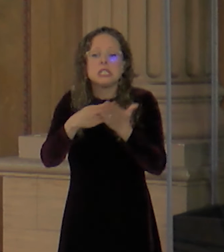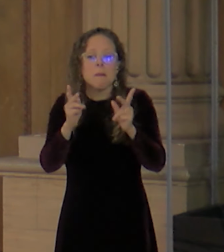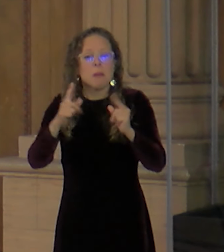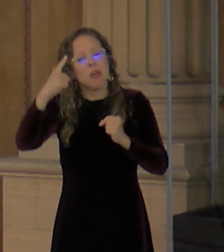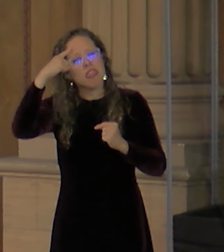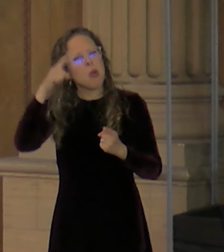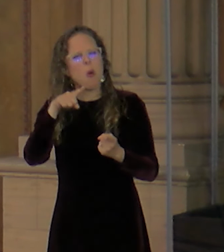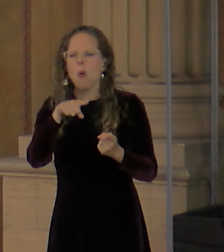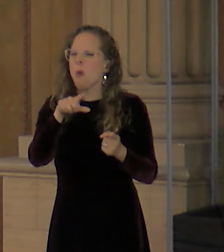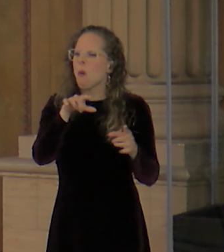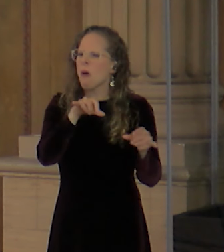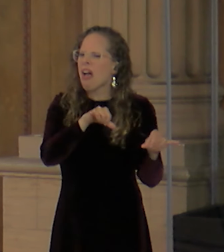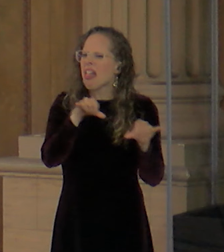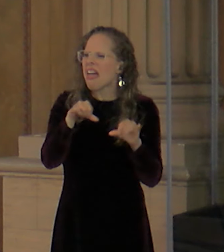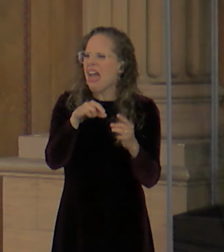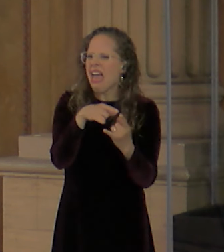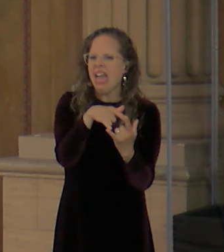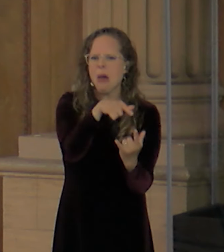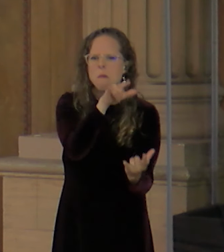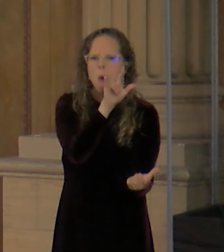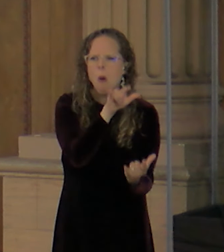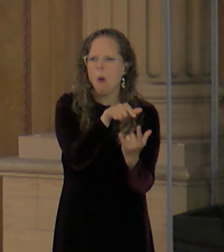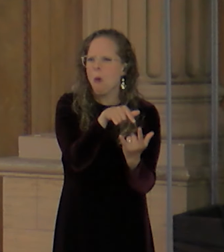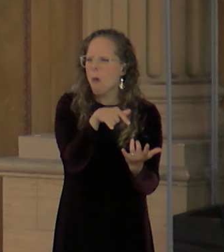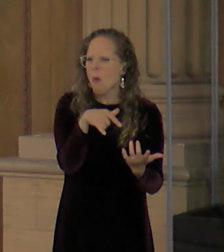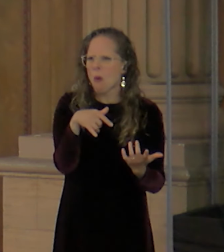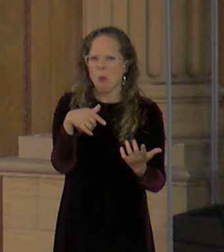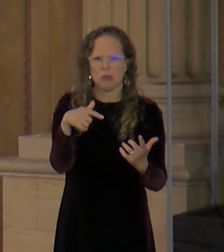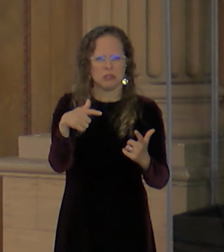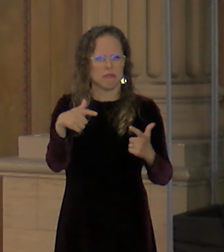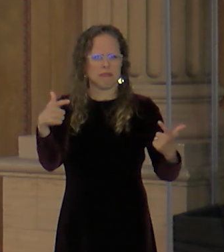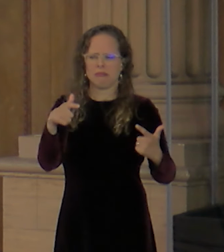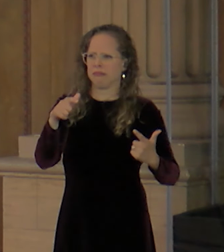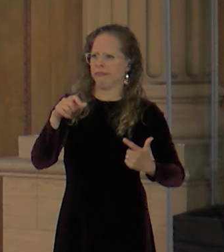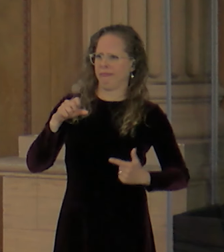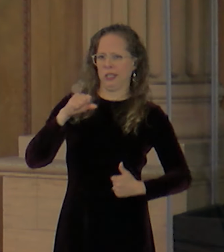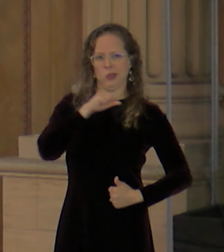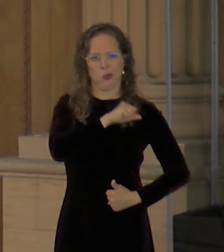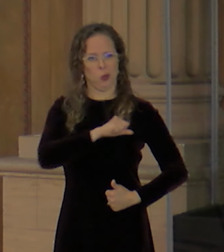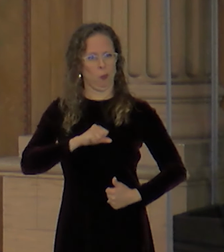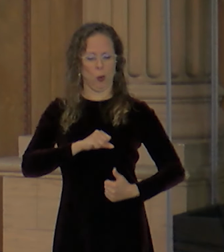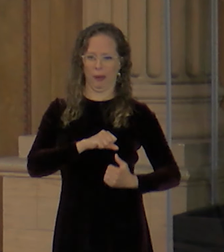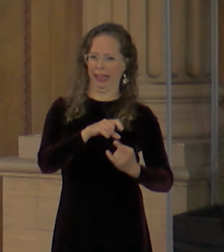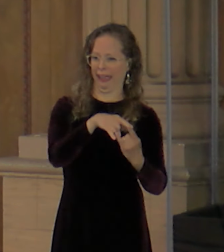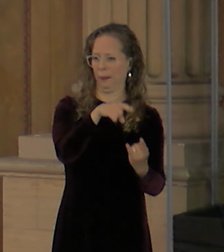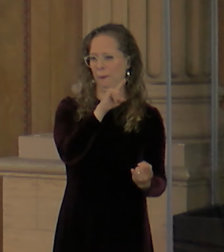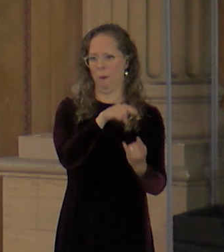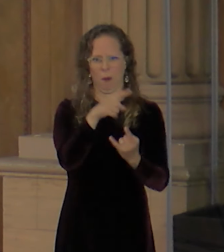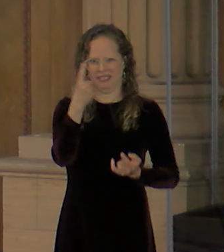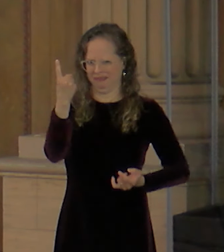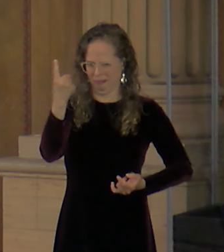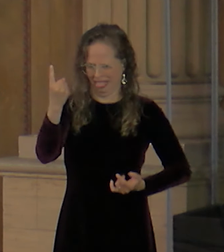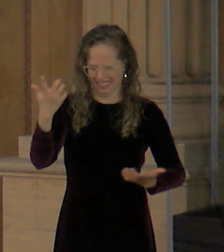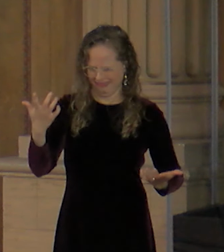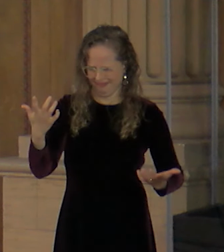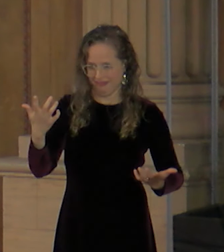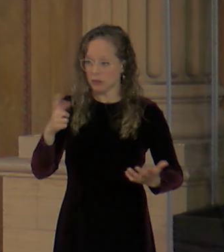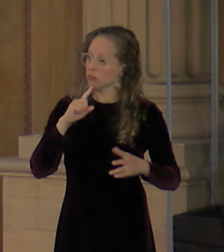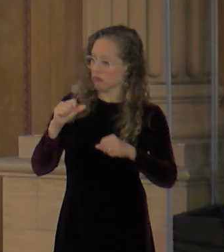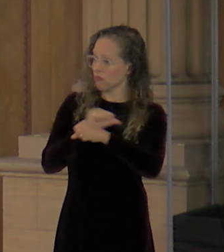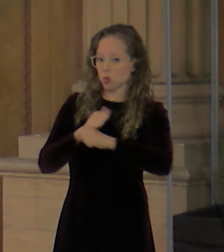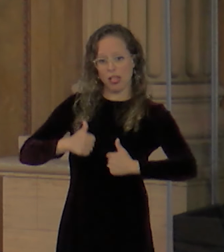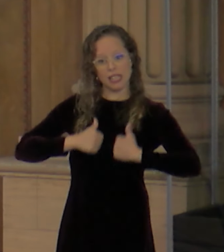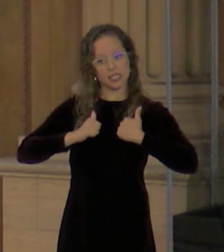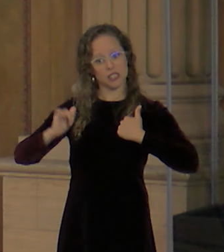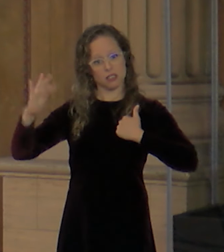hippo, that he was like some kind of super bovine, super beast that really existed. But also in many of the surrounding areas,